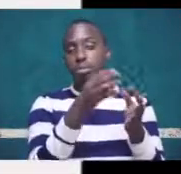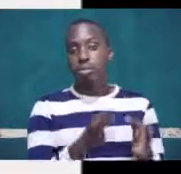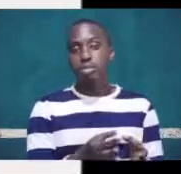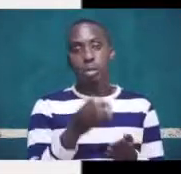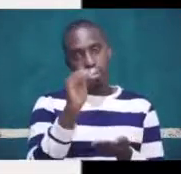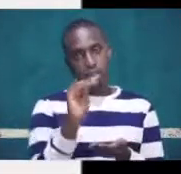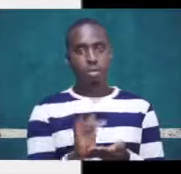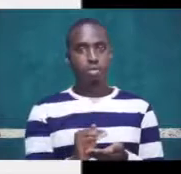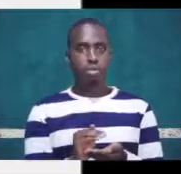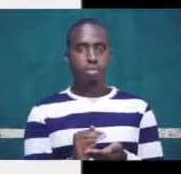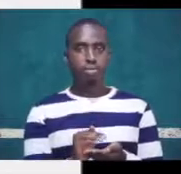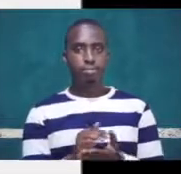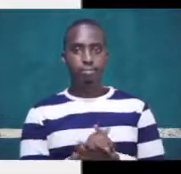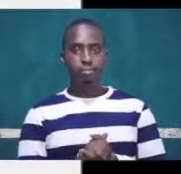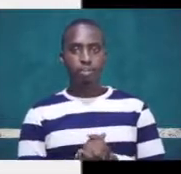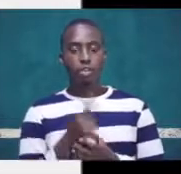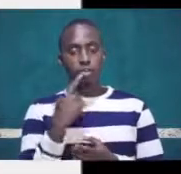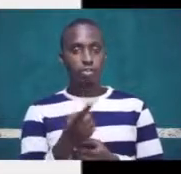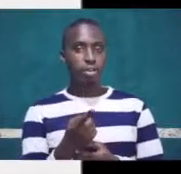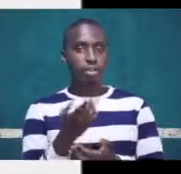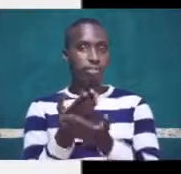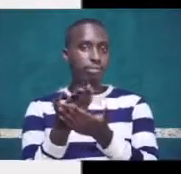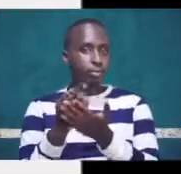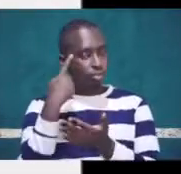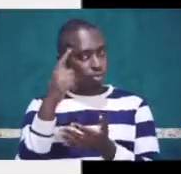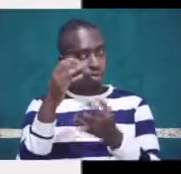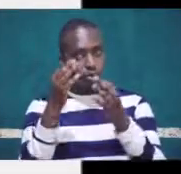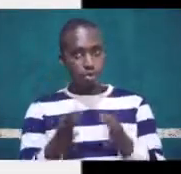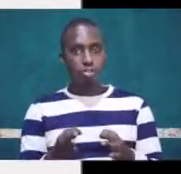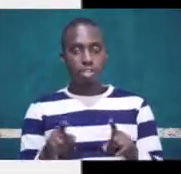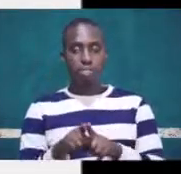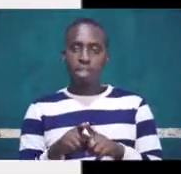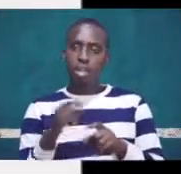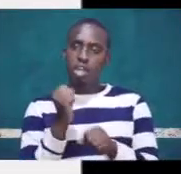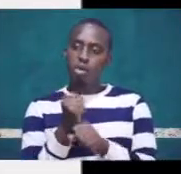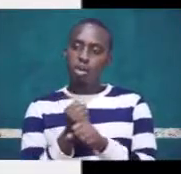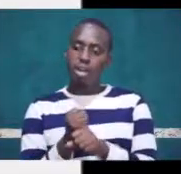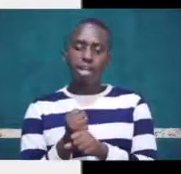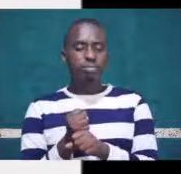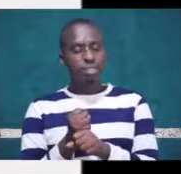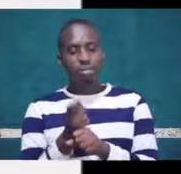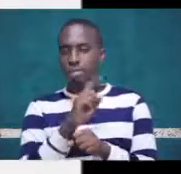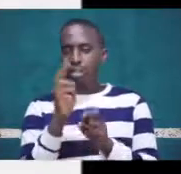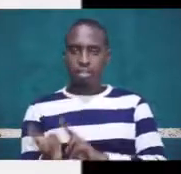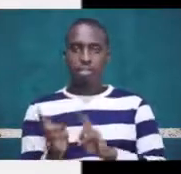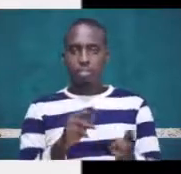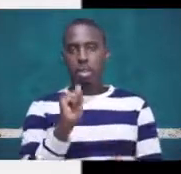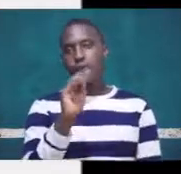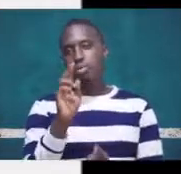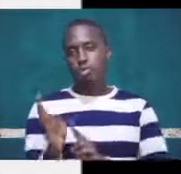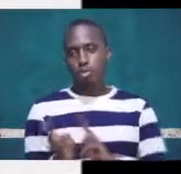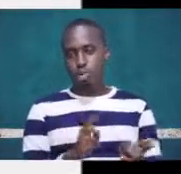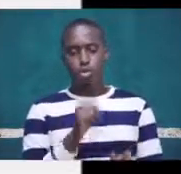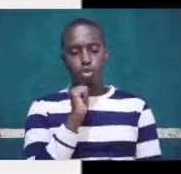reducing the quantity demanded. So demand for goods of ostentation behave abnormally. Behave abnormally.